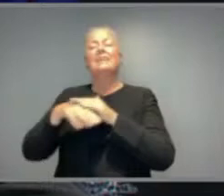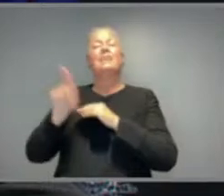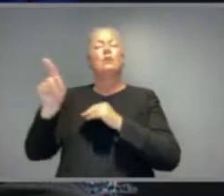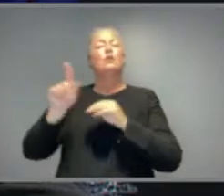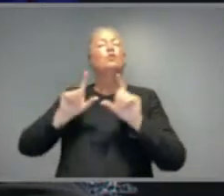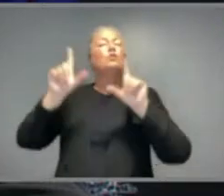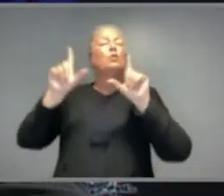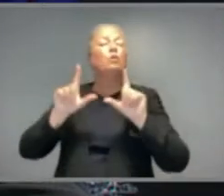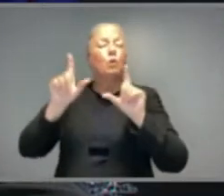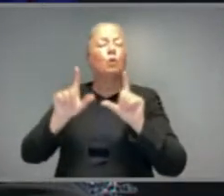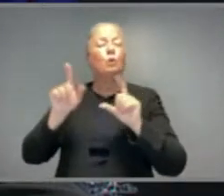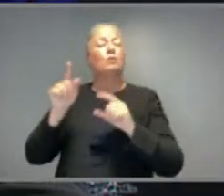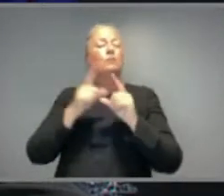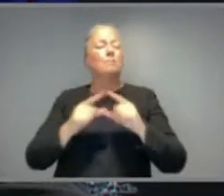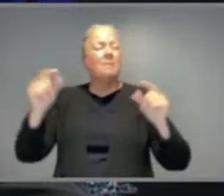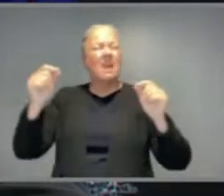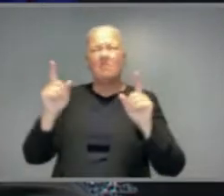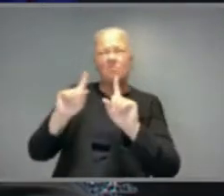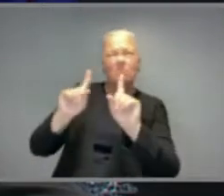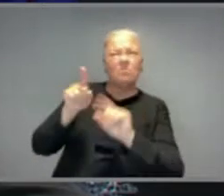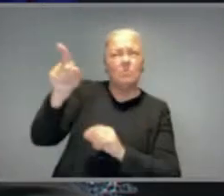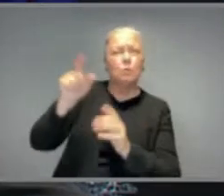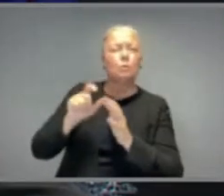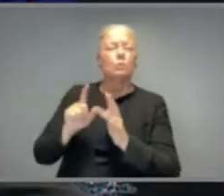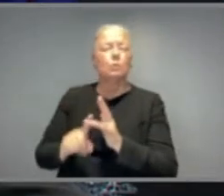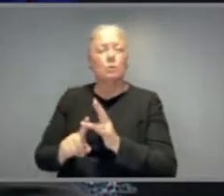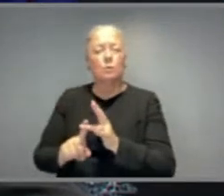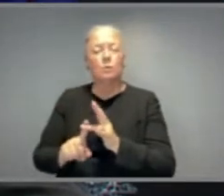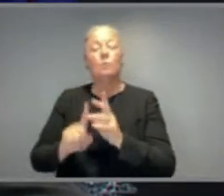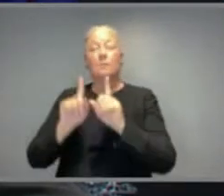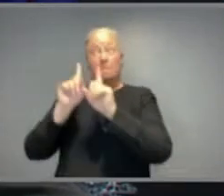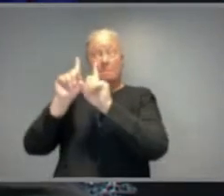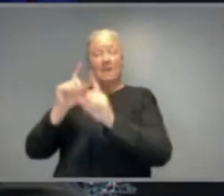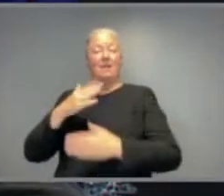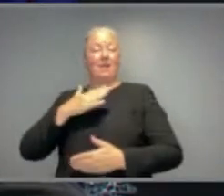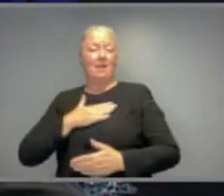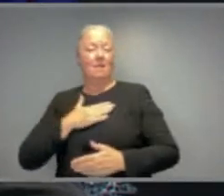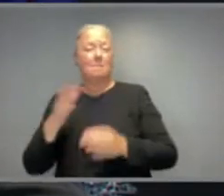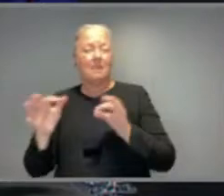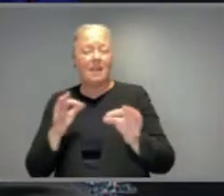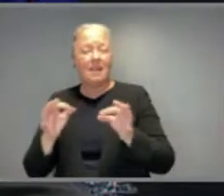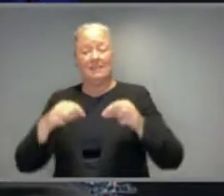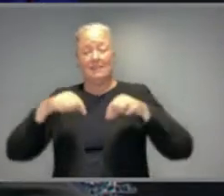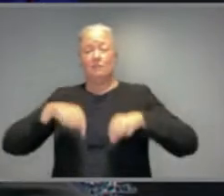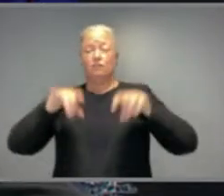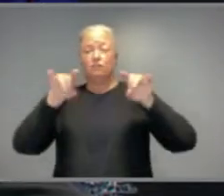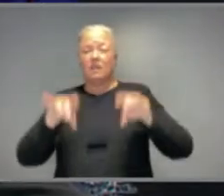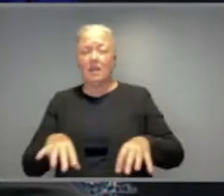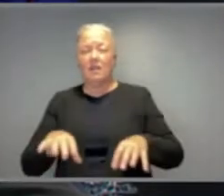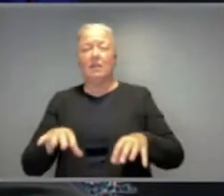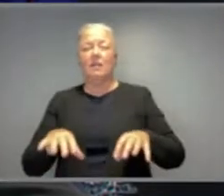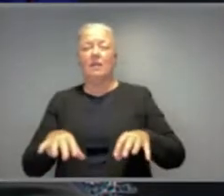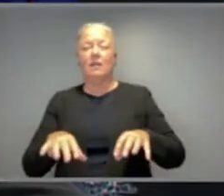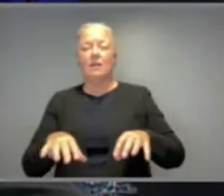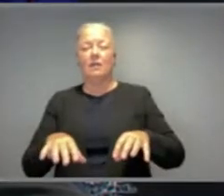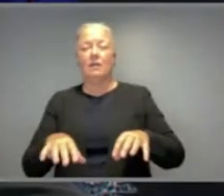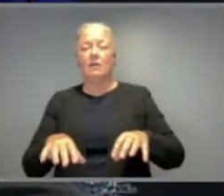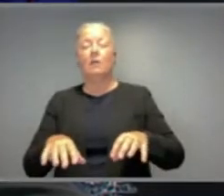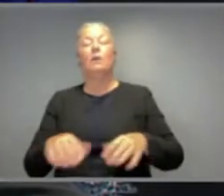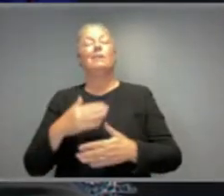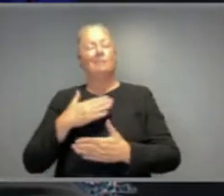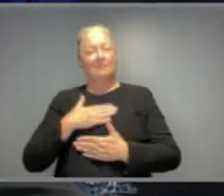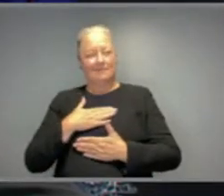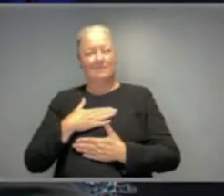broadly. And what our plan does, what our national plan does, is recognise that Australians